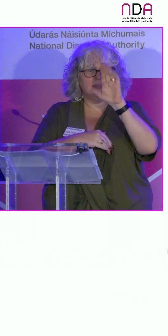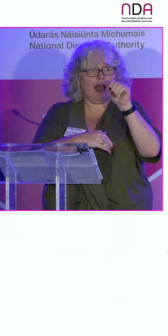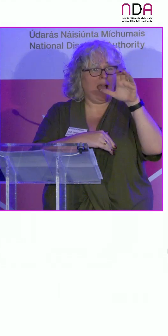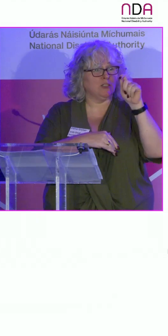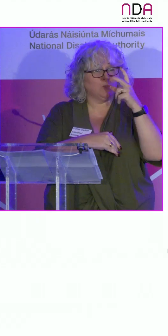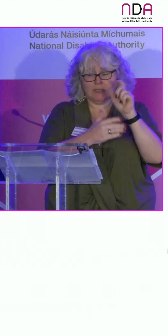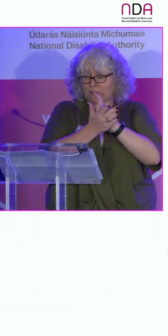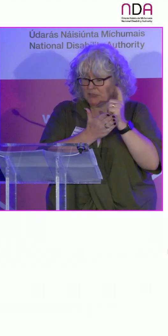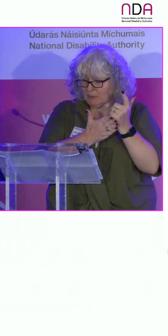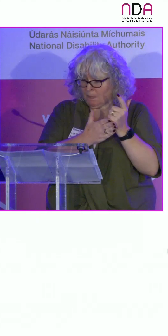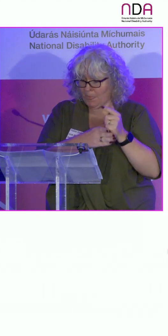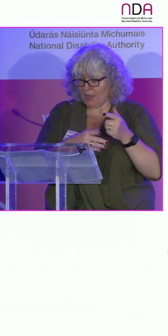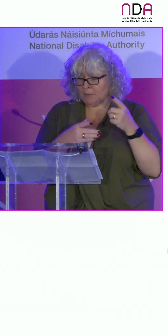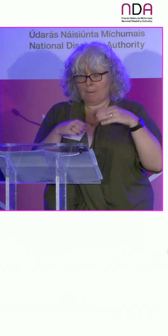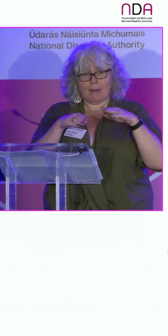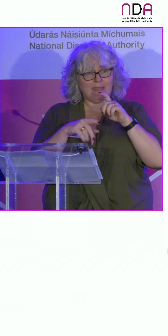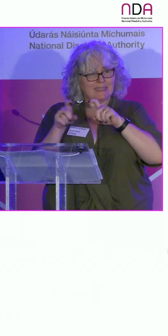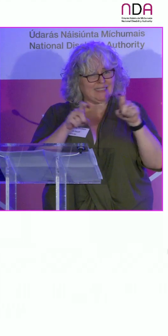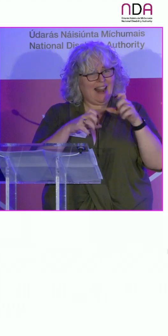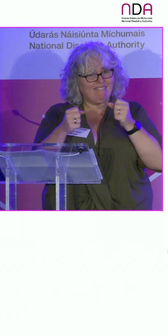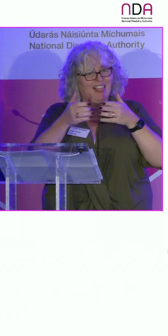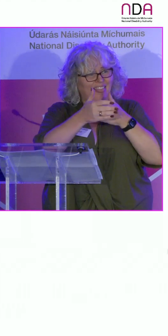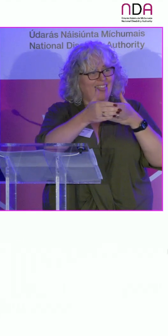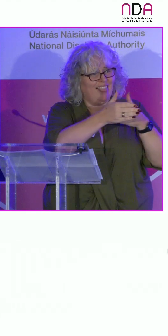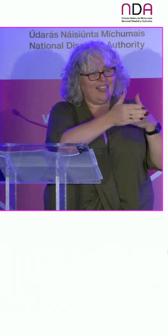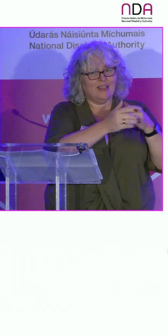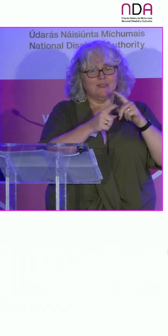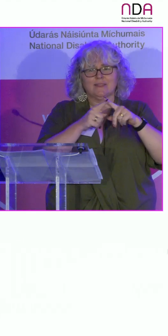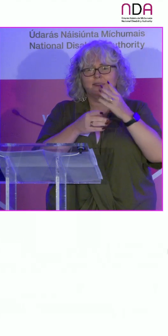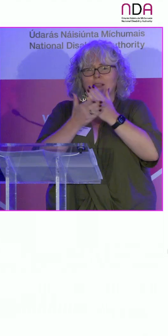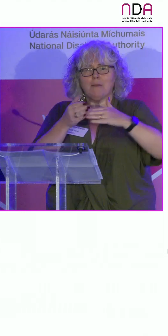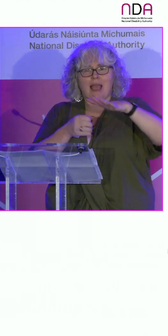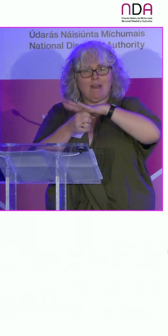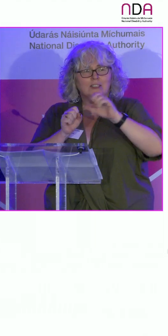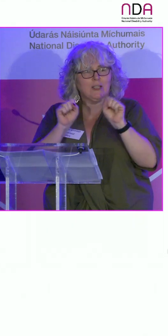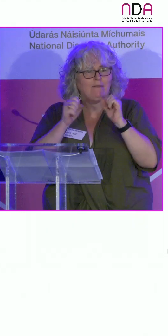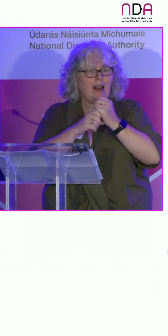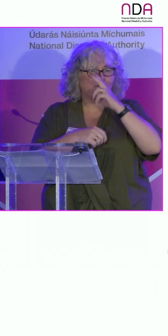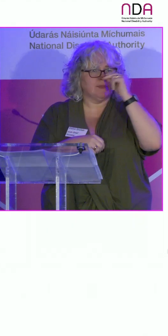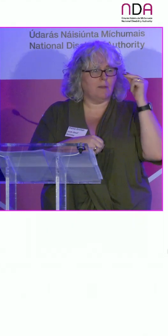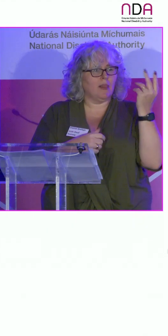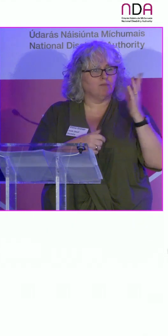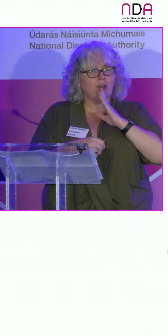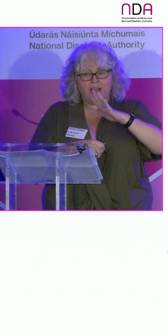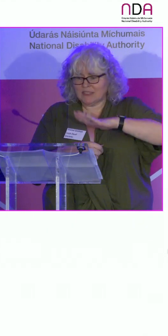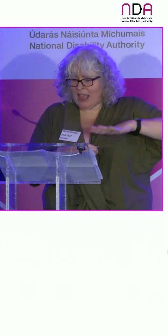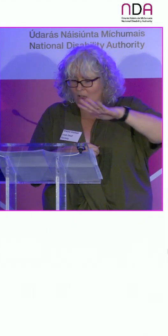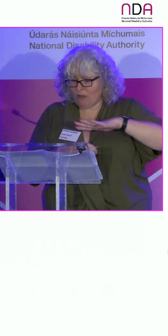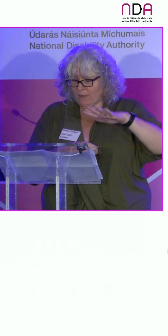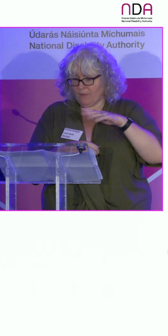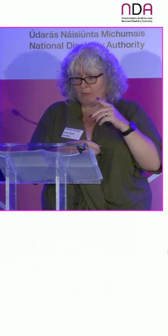the ISL Act to provide access from the ISL Act 2017, and there are still barriers there in place.